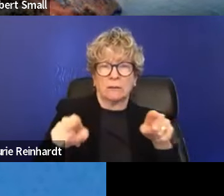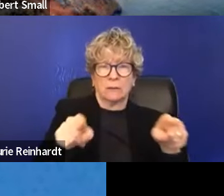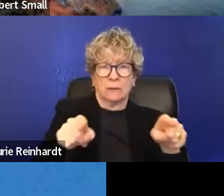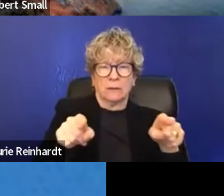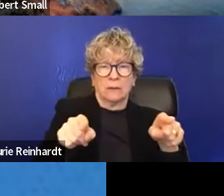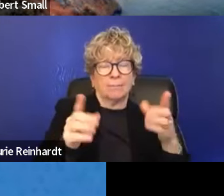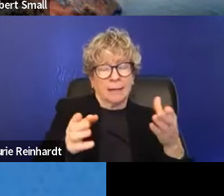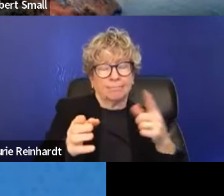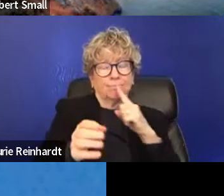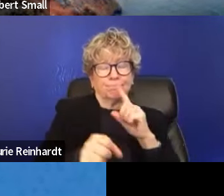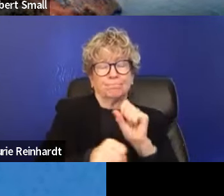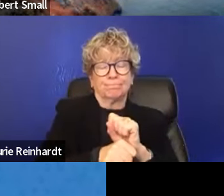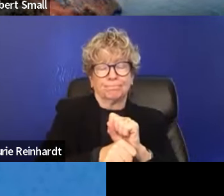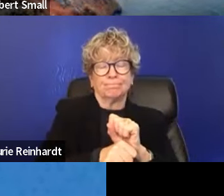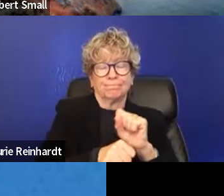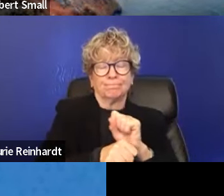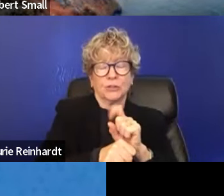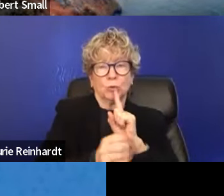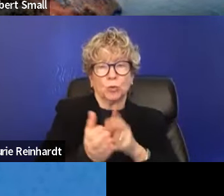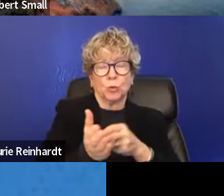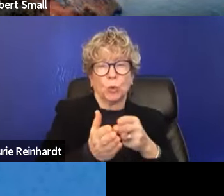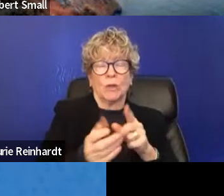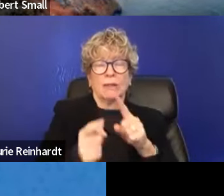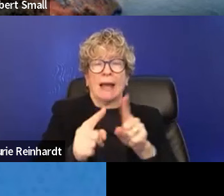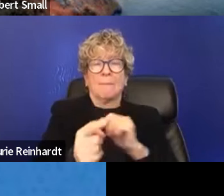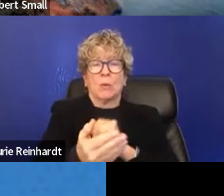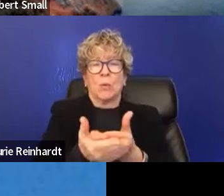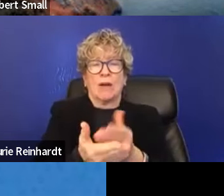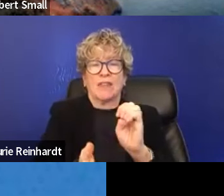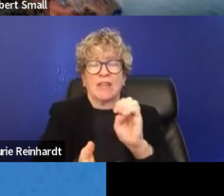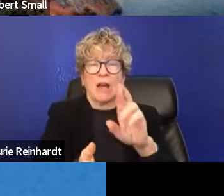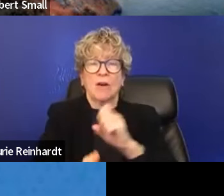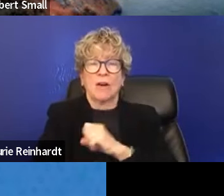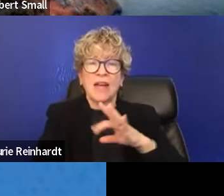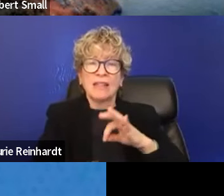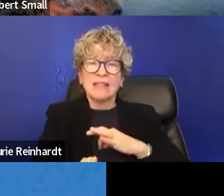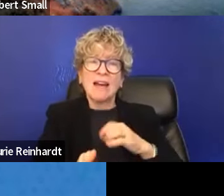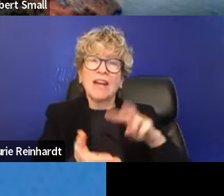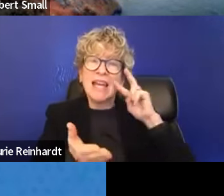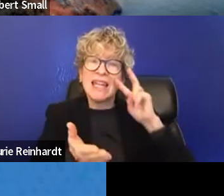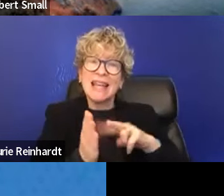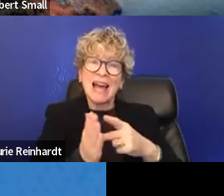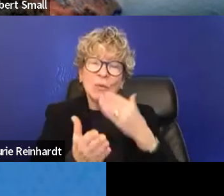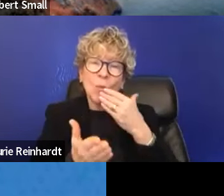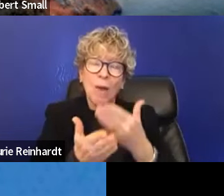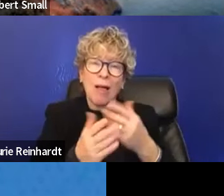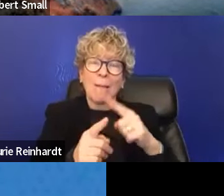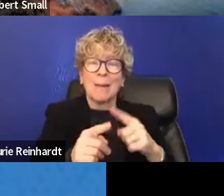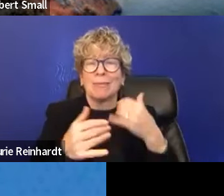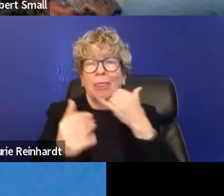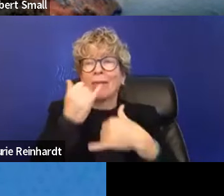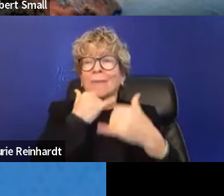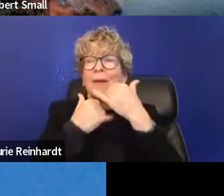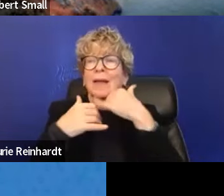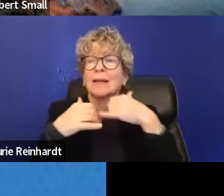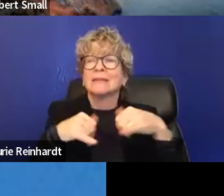So we end up at the ER and we interact with staff who are well-meaning but make mistakes. And we feel unseen, disrespected,